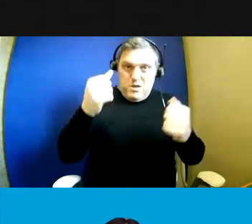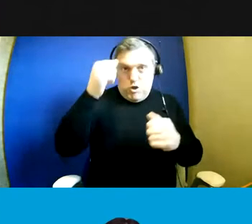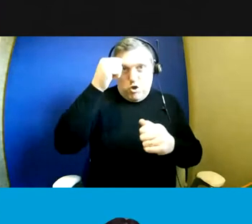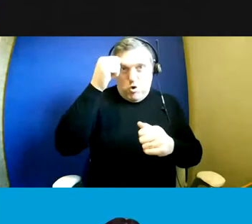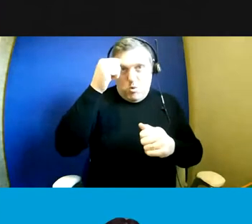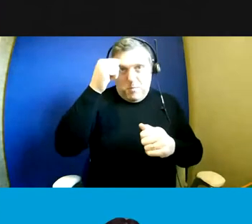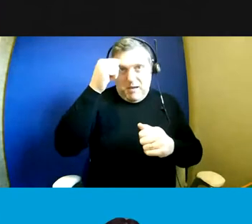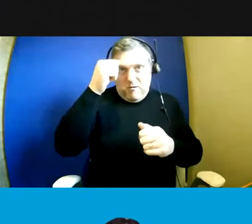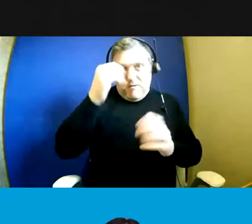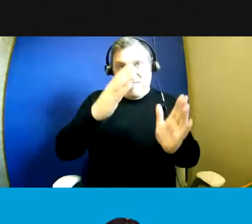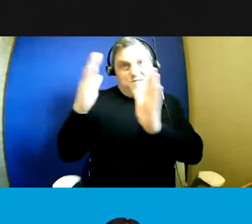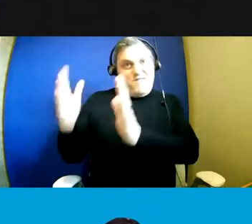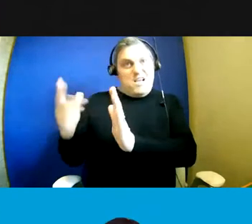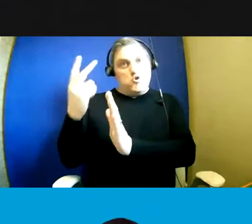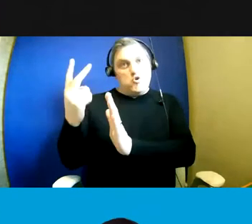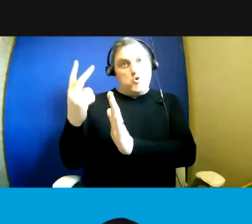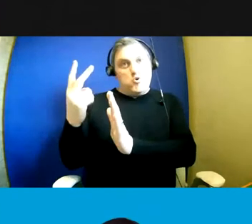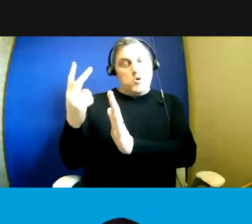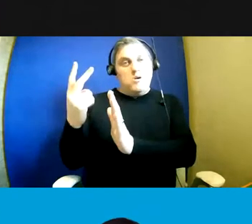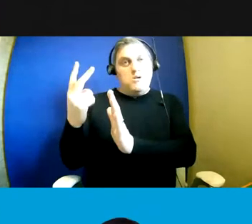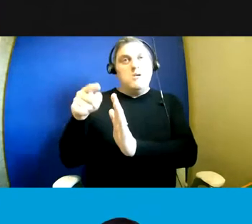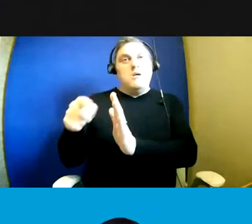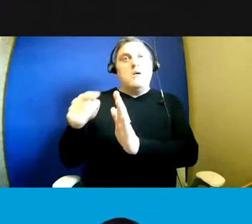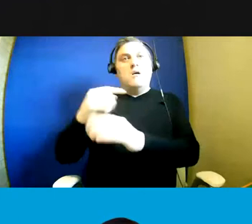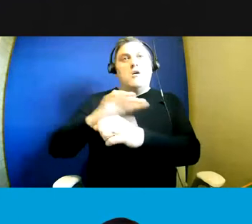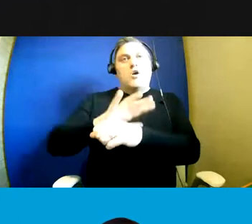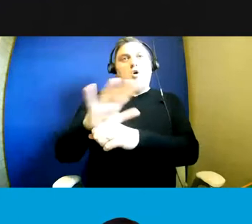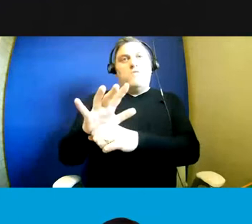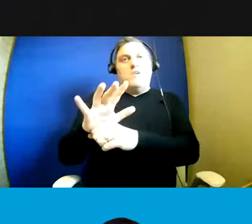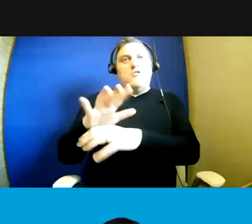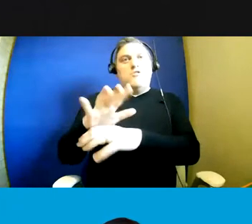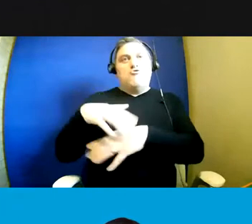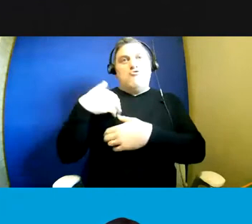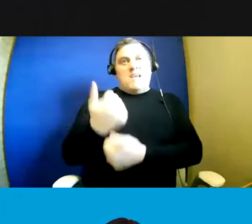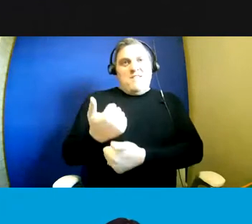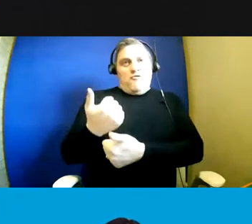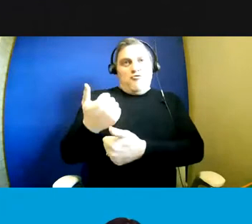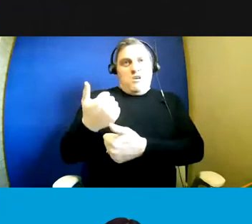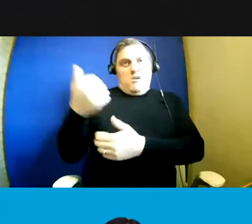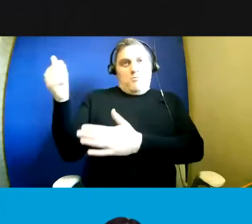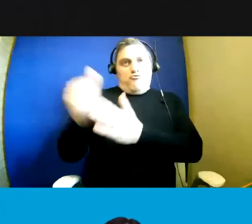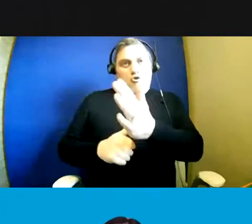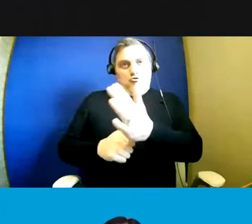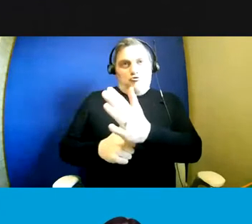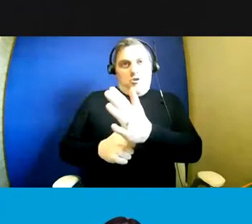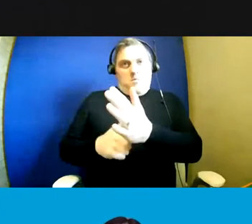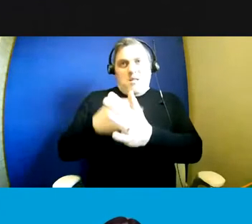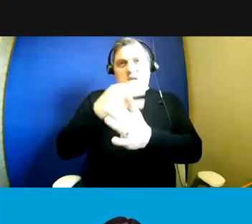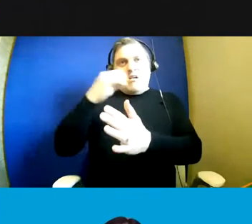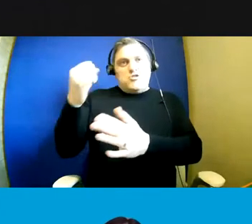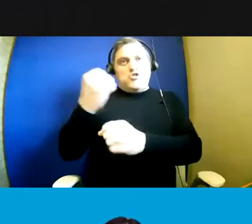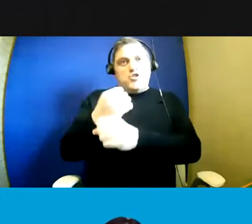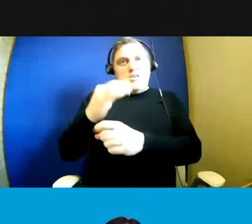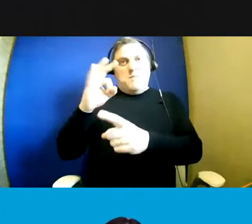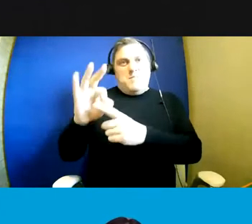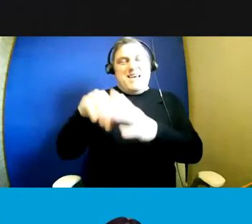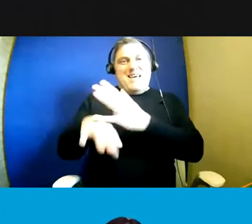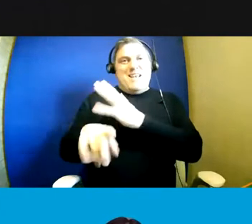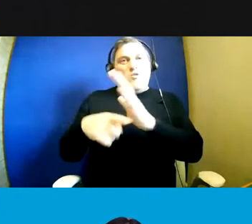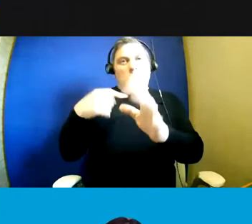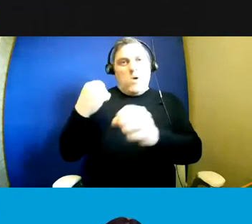the COVID recovery programme? It was launched in July. They'd asked their GP to refer them in August and again